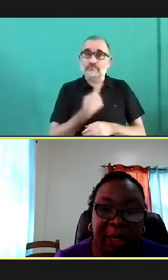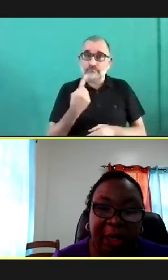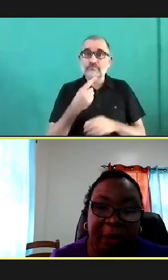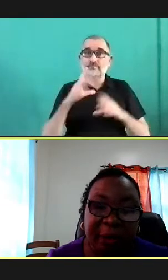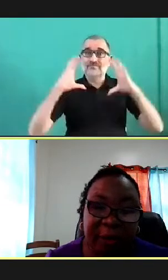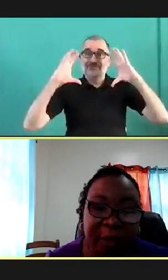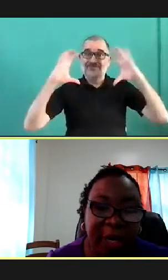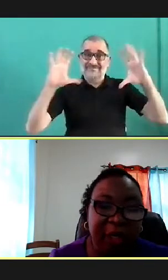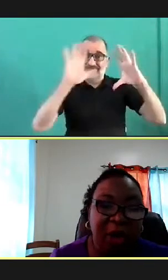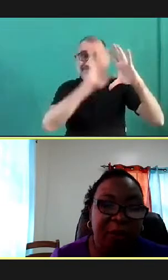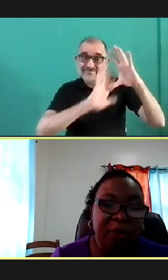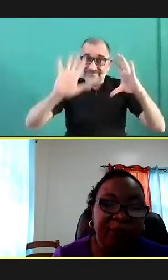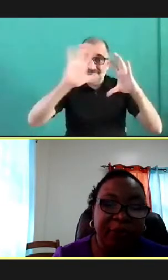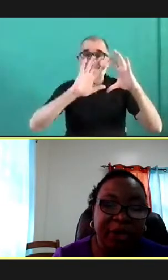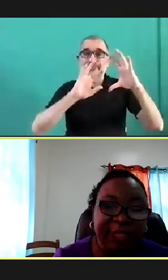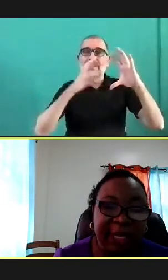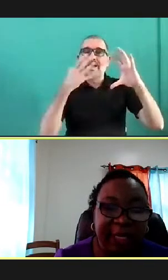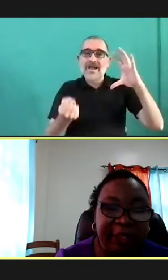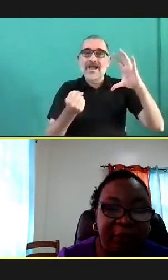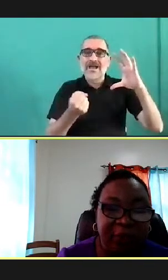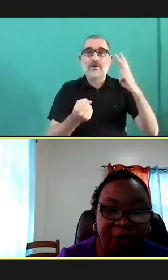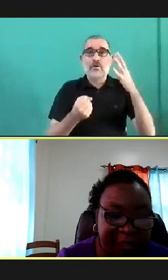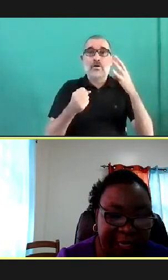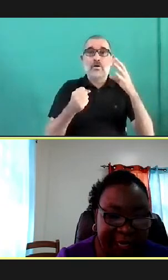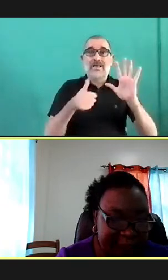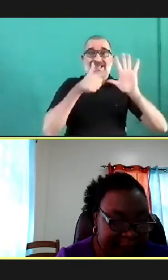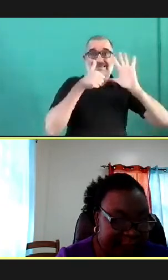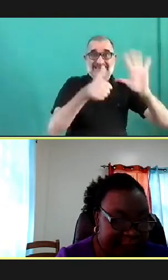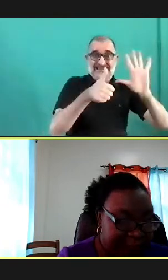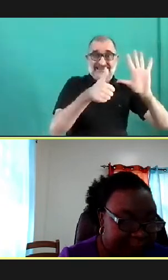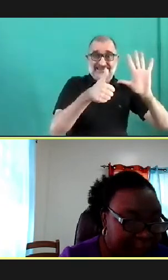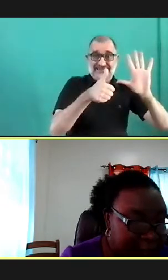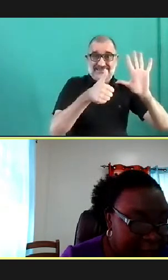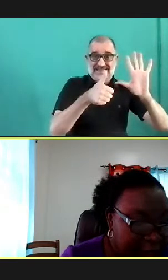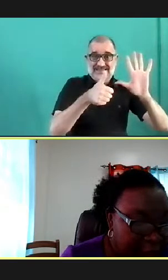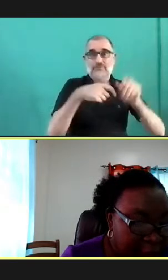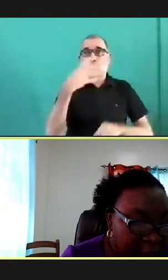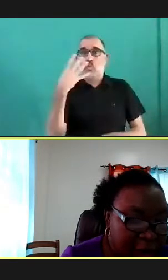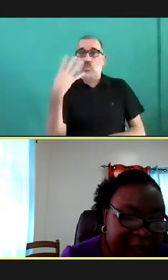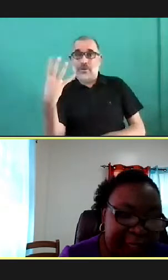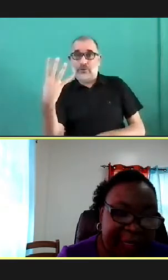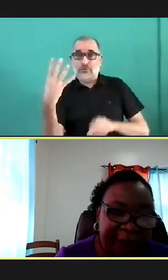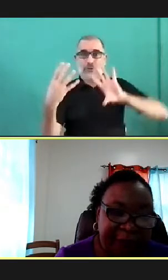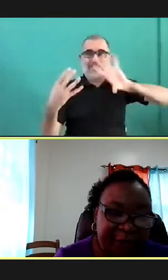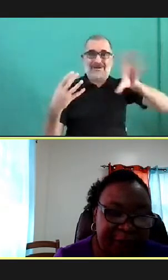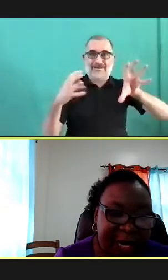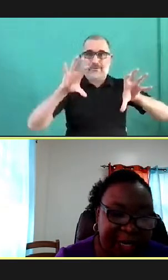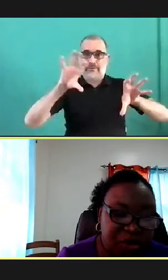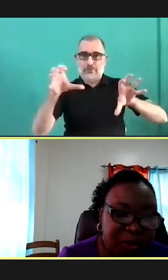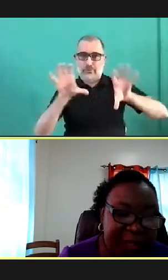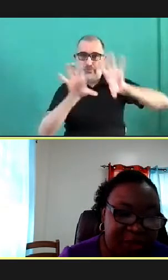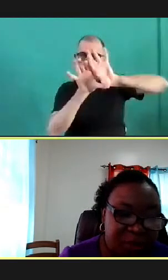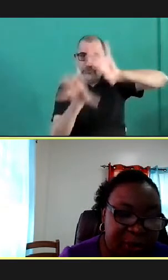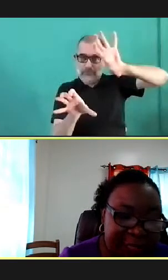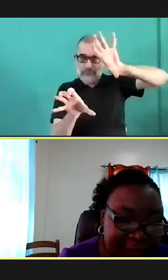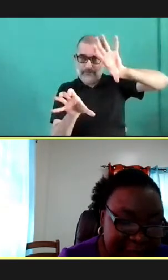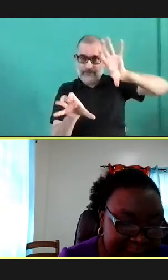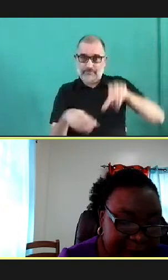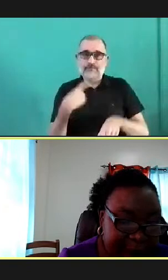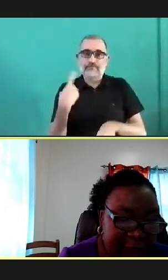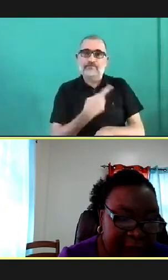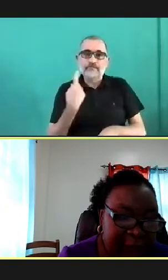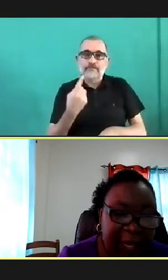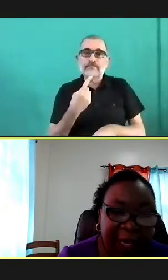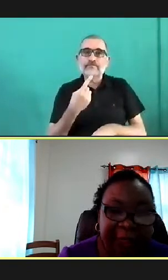So we got our first case of COVID-19 on the 11th of March